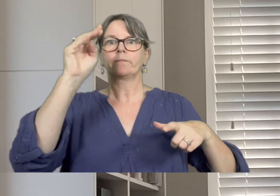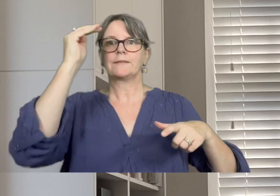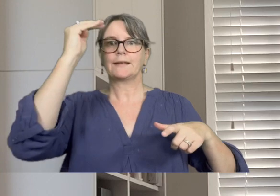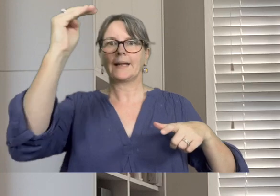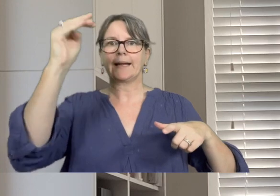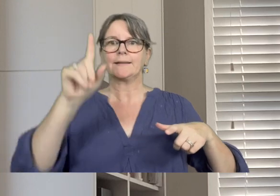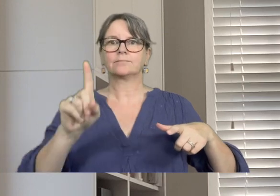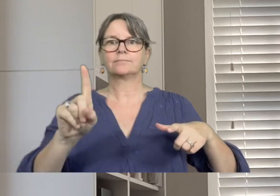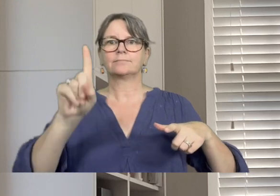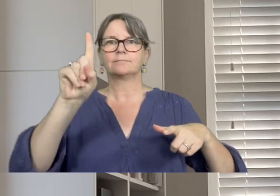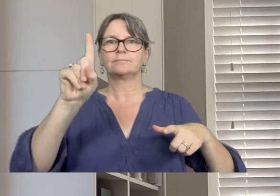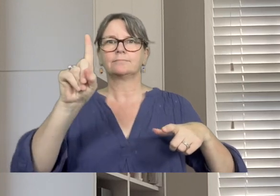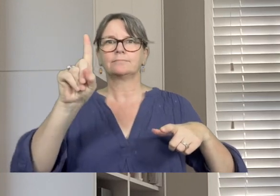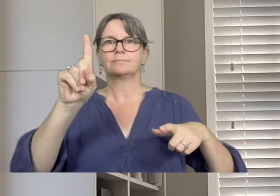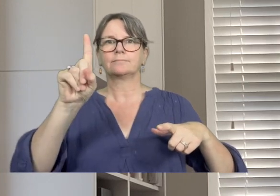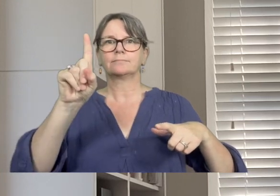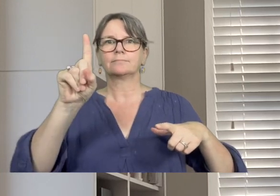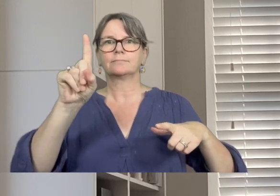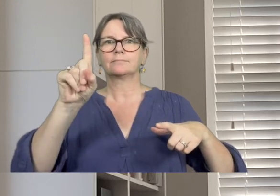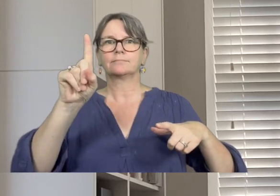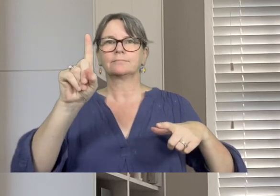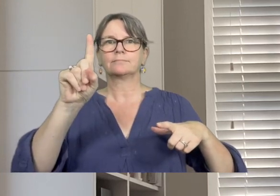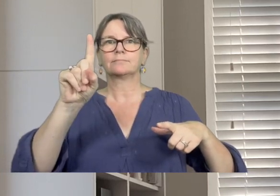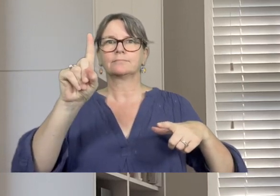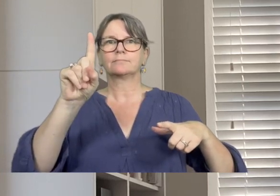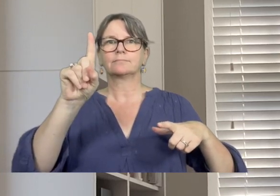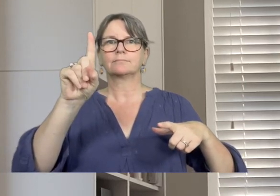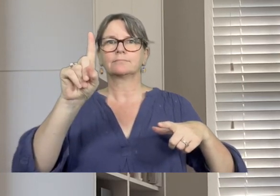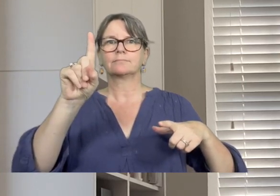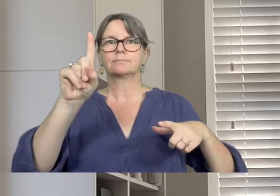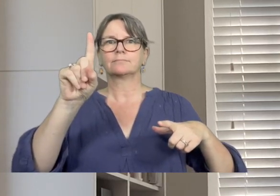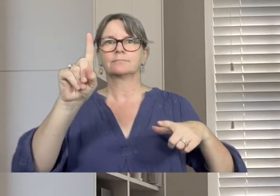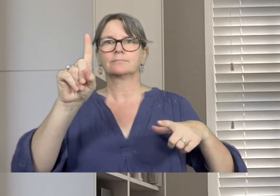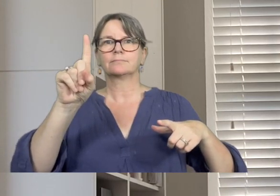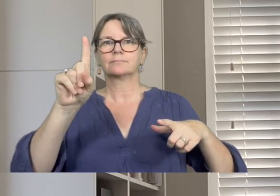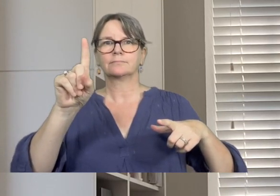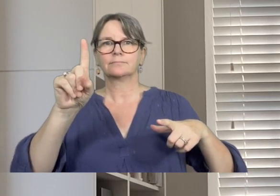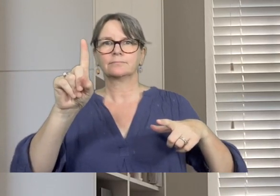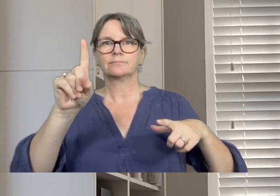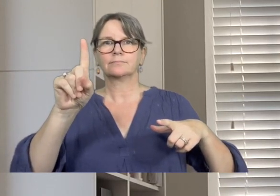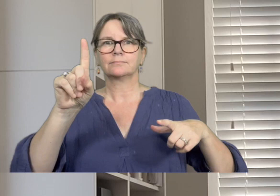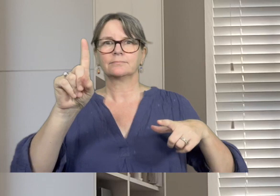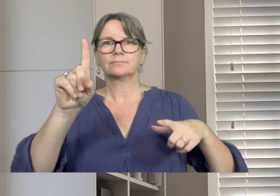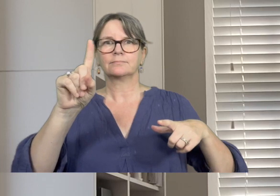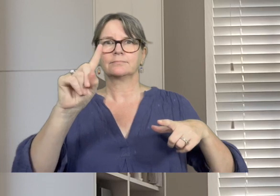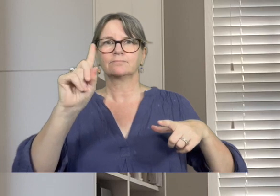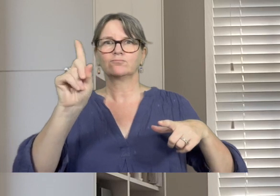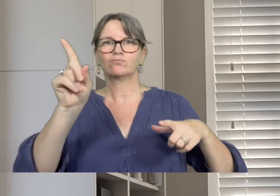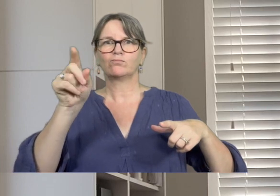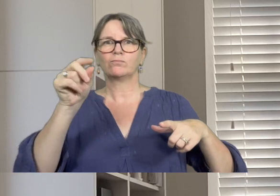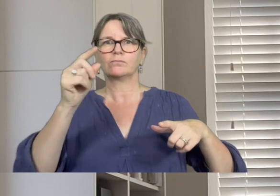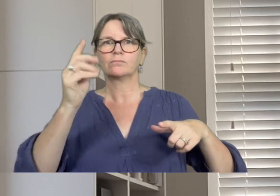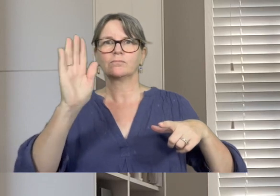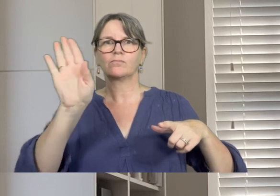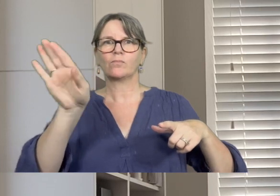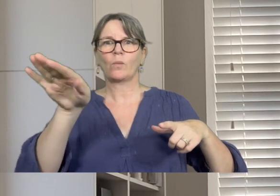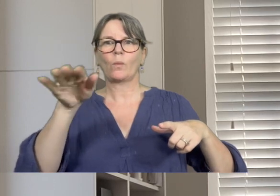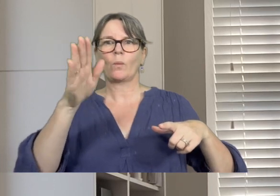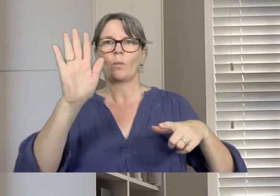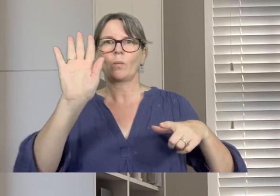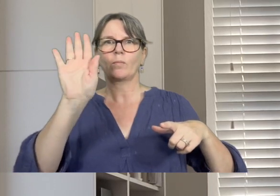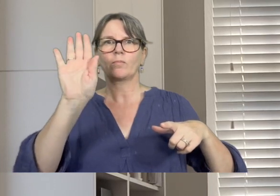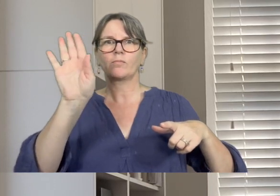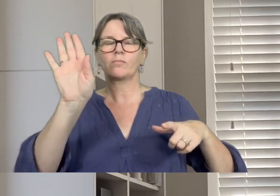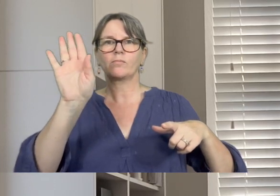towards the ceiling. Also, I allow the leg to roll in and out through the circle because it feels much safer and